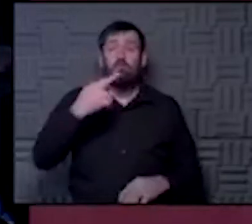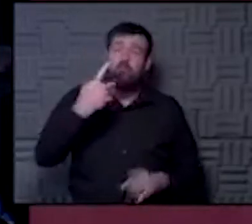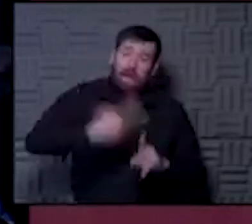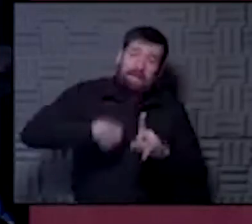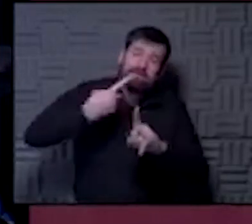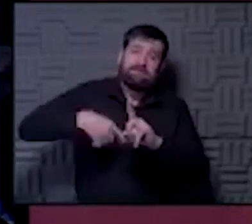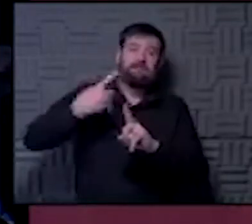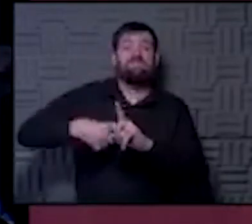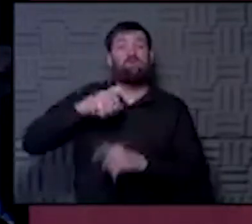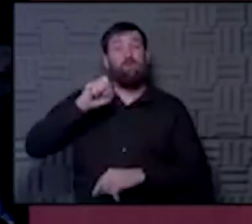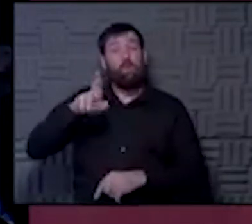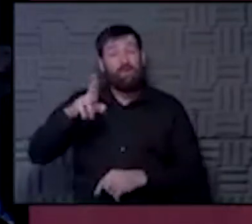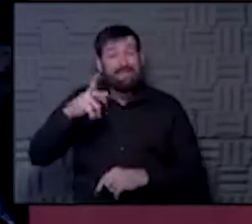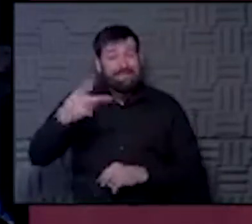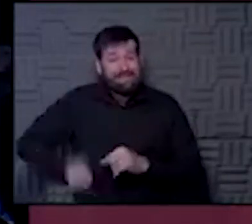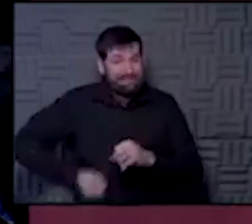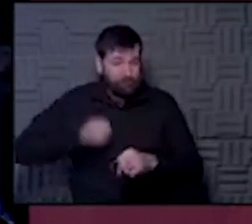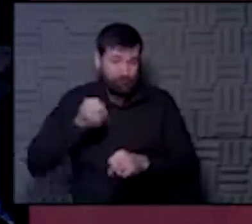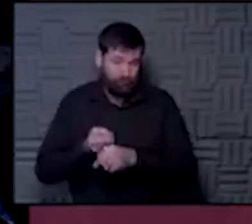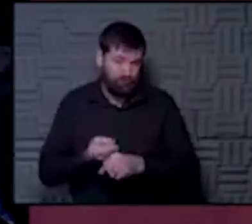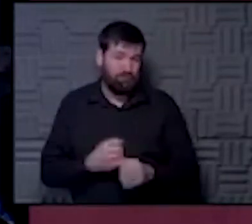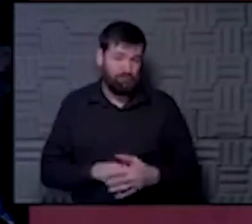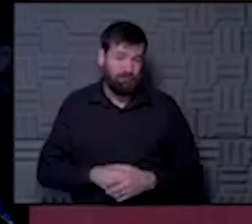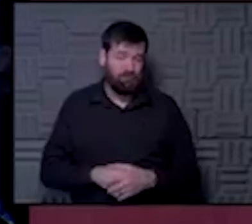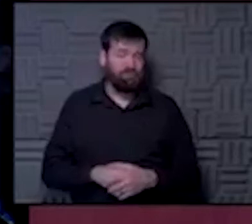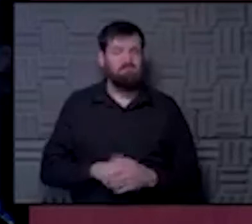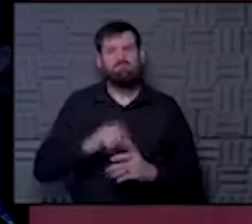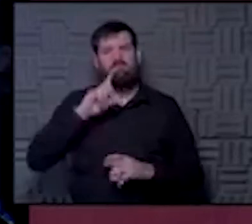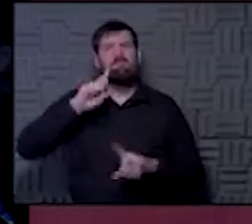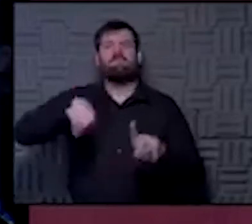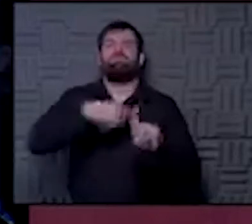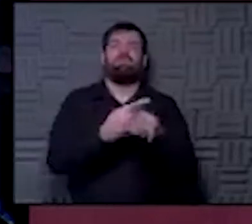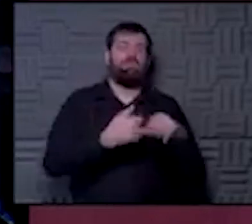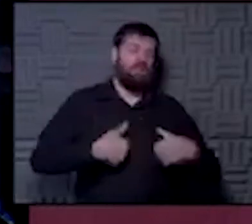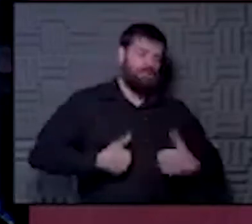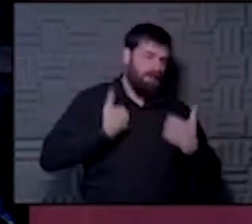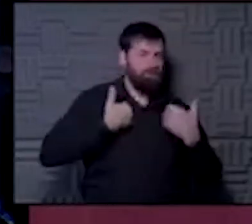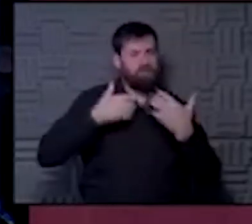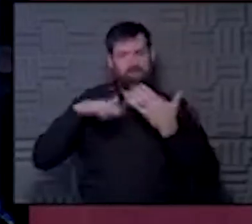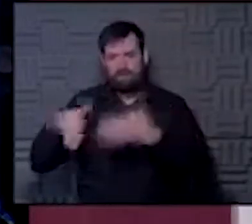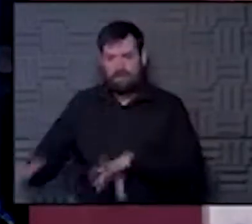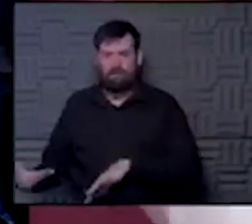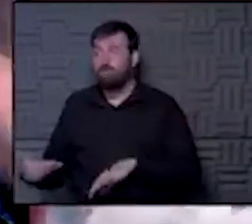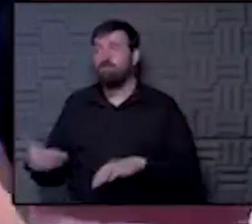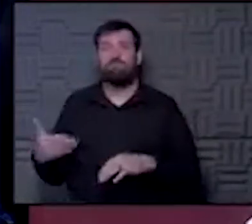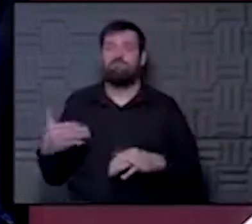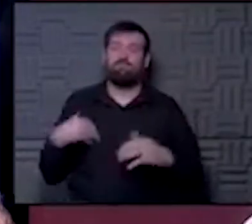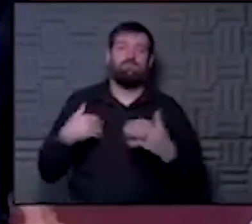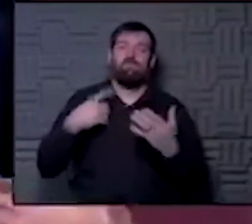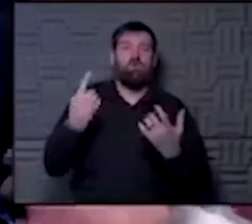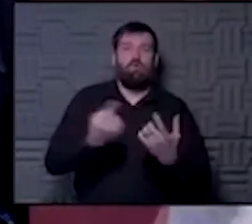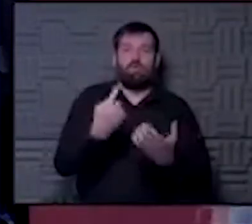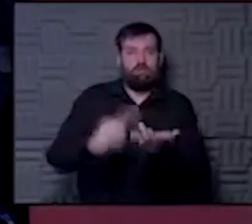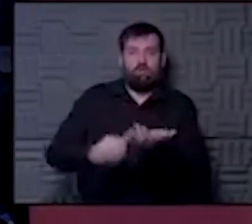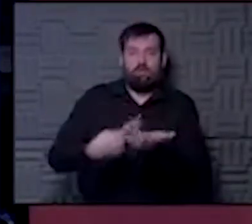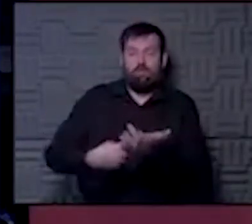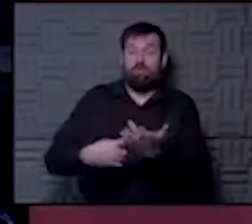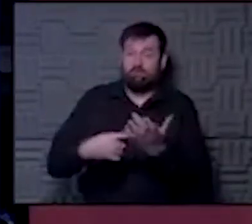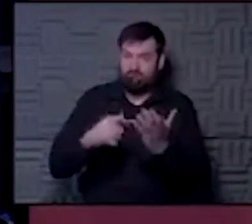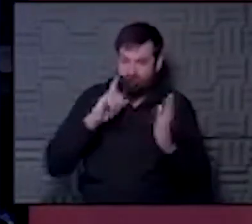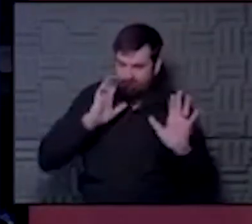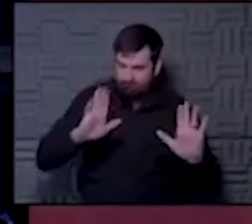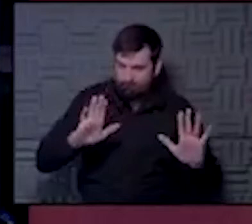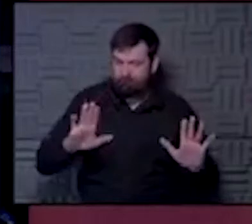recover. So I would urge you not to just think about this disease in terms of life or death, although that's how we're always talking about it, in fairness to